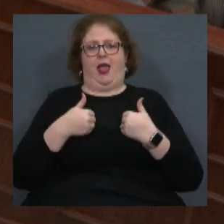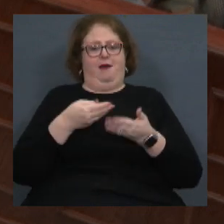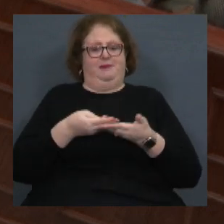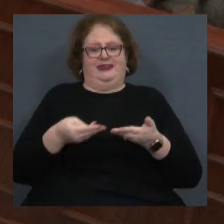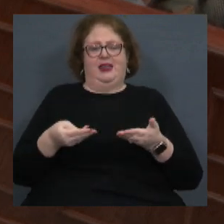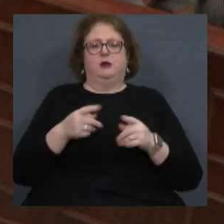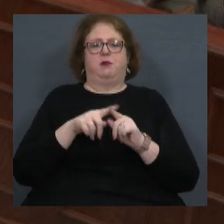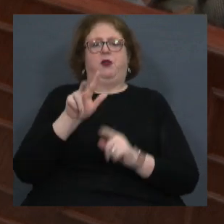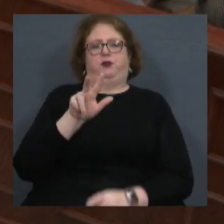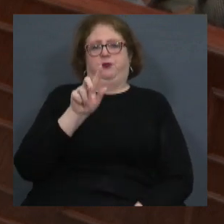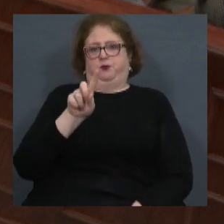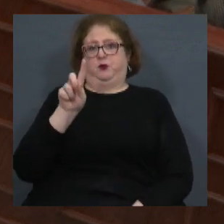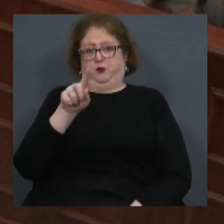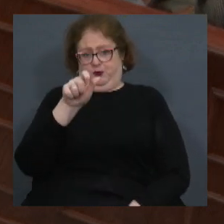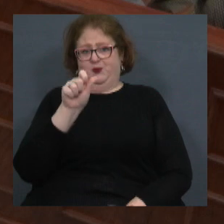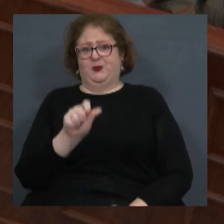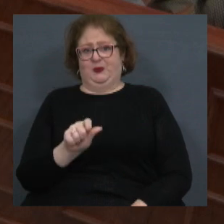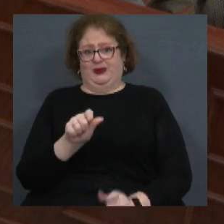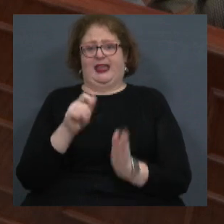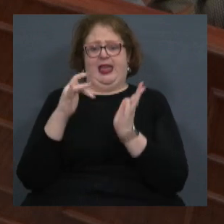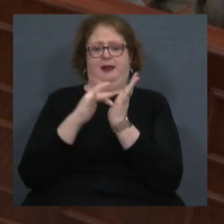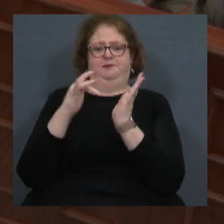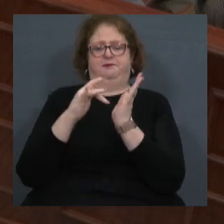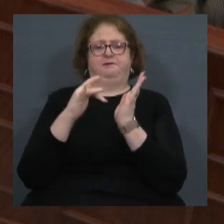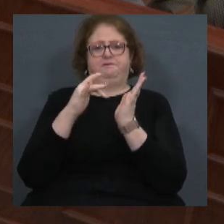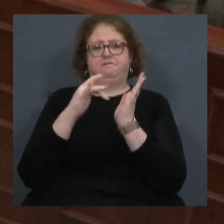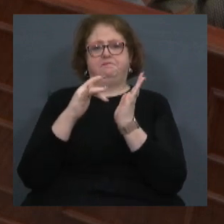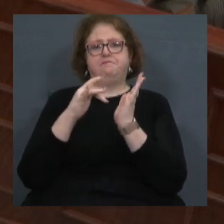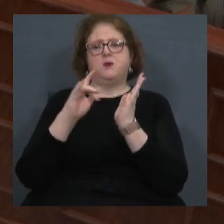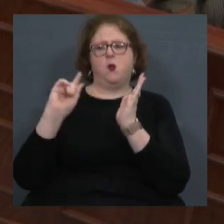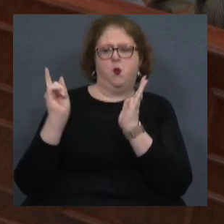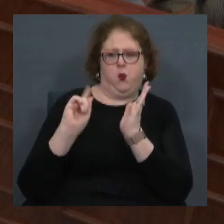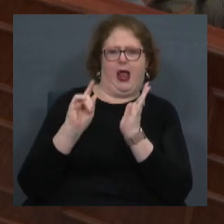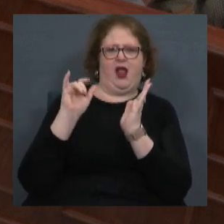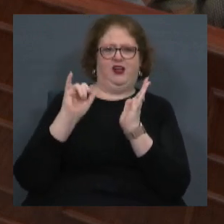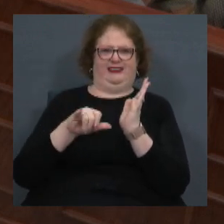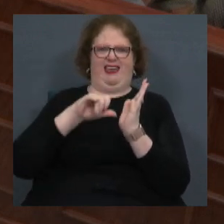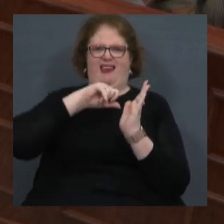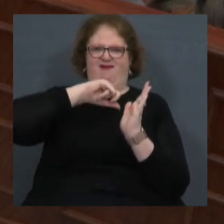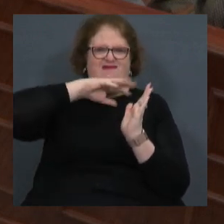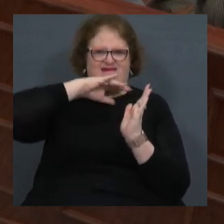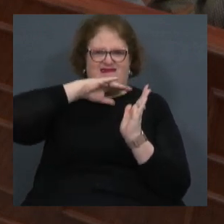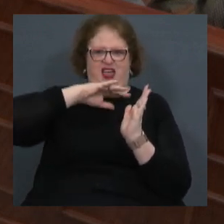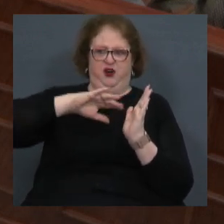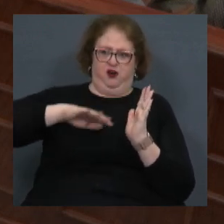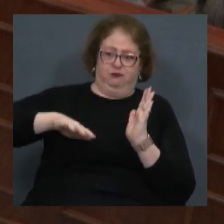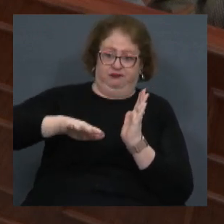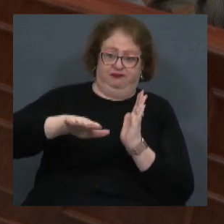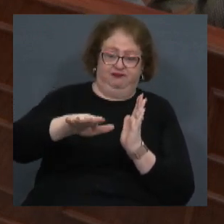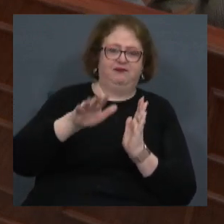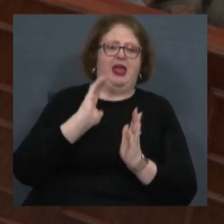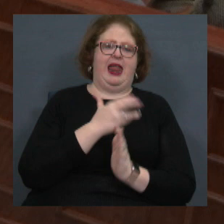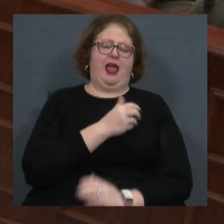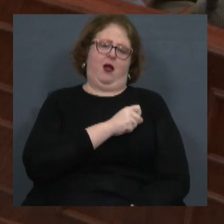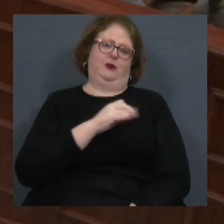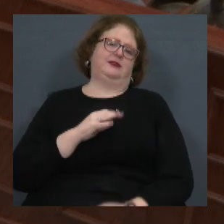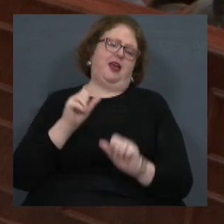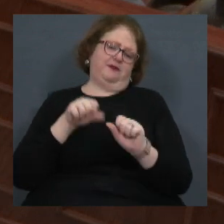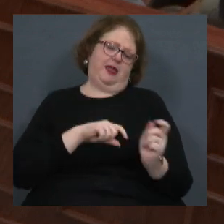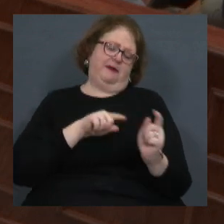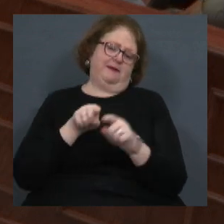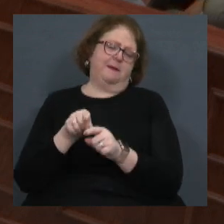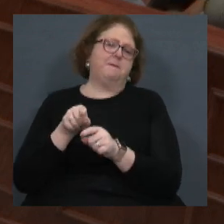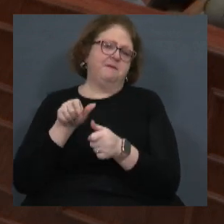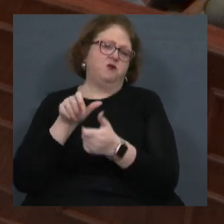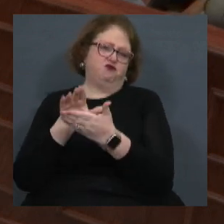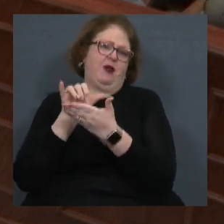app allows you to identify where that litter is and then allow our staff to come make sure that we keep our city beautiful. So I just want